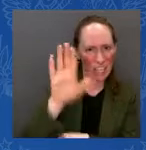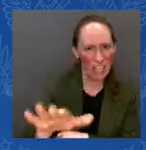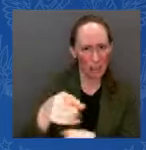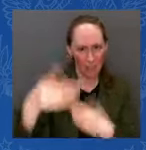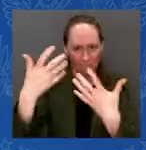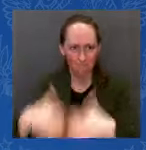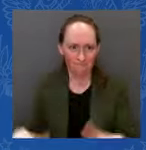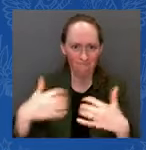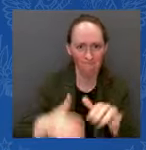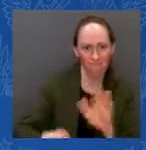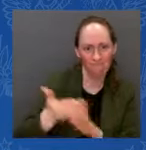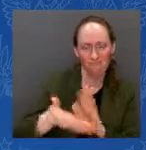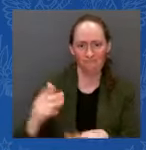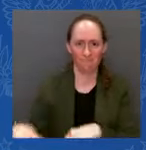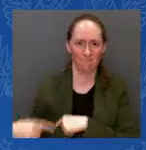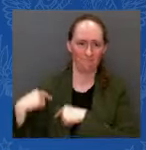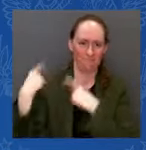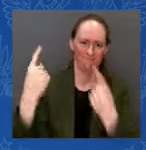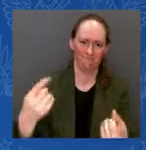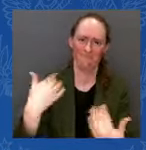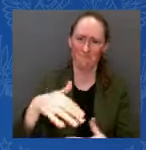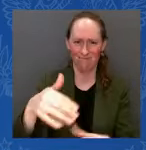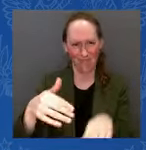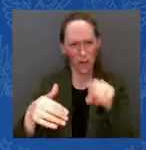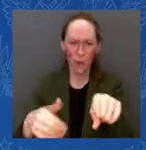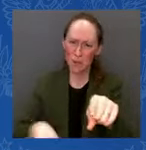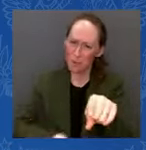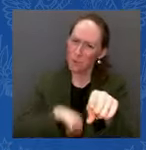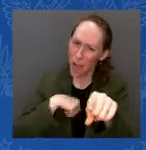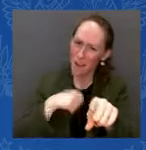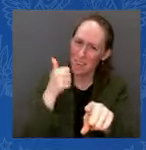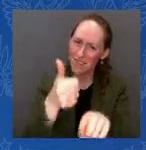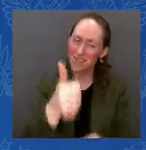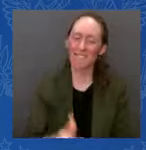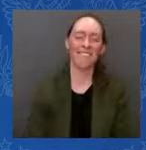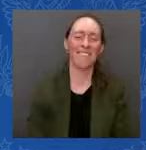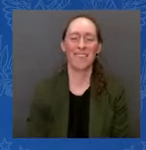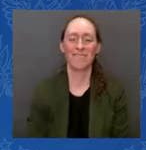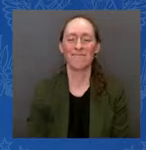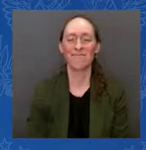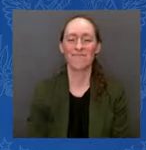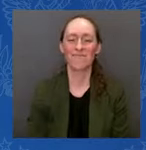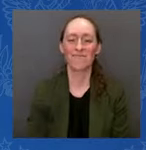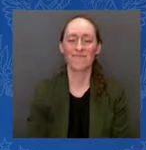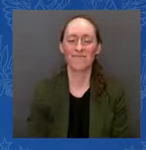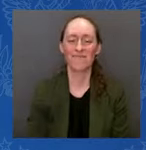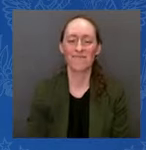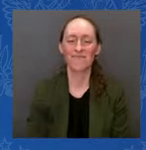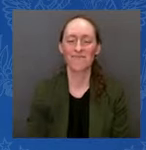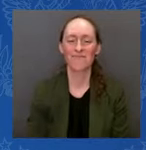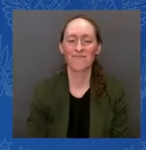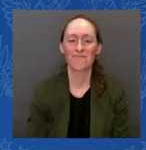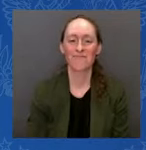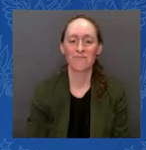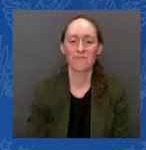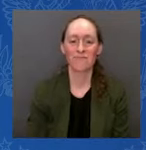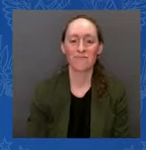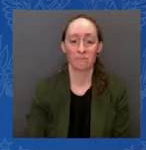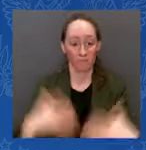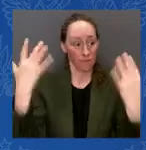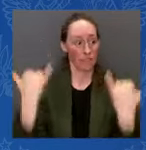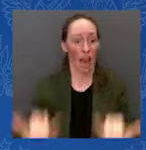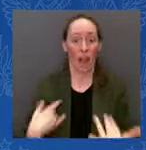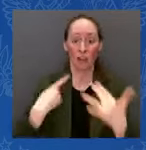And the years of training we're undertaking starting now will ensure that Australia is fully prepared to carry on this tradition and meet the